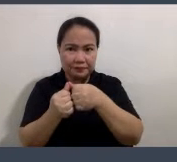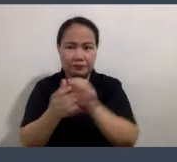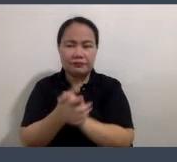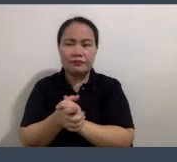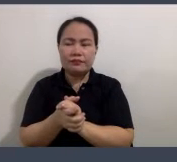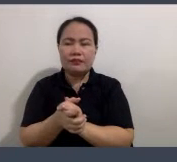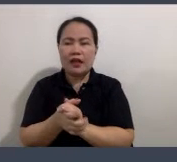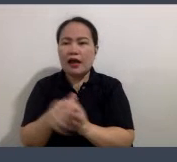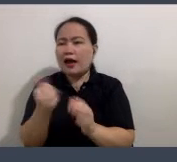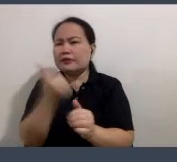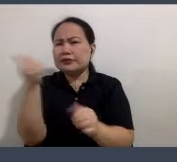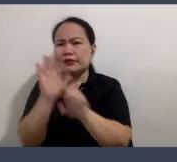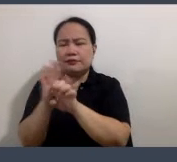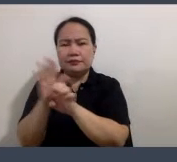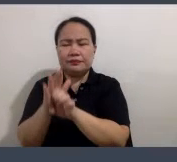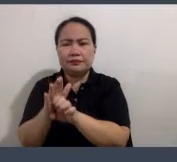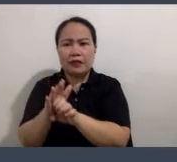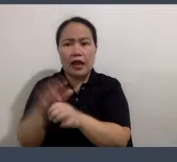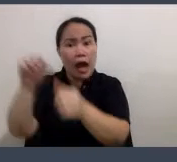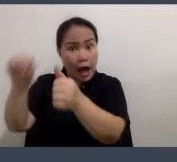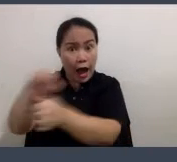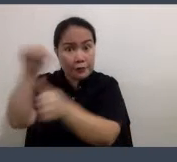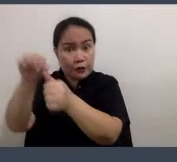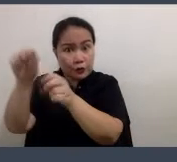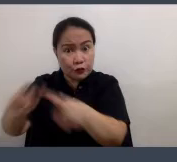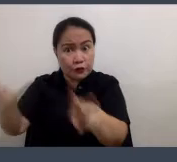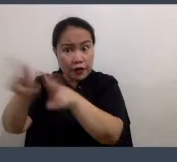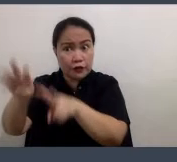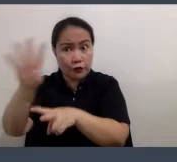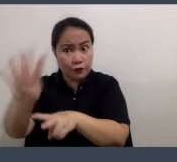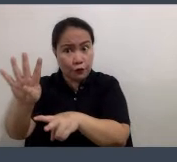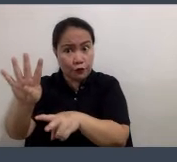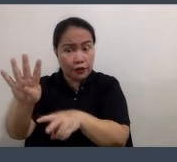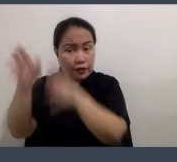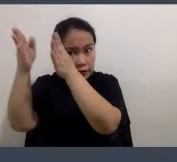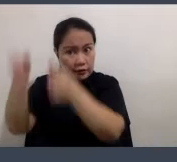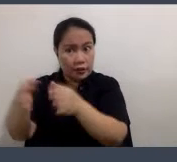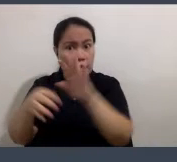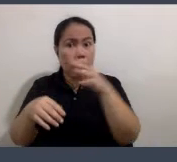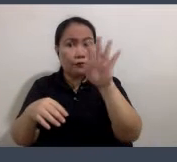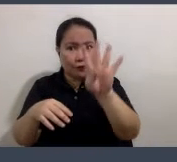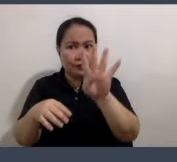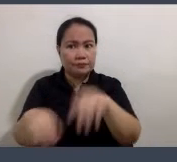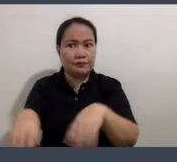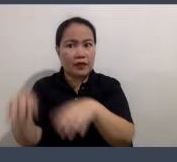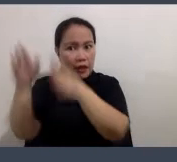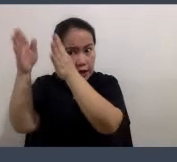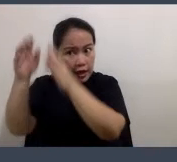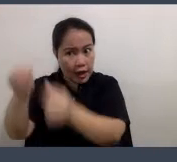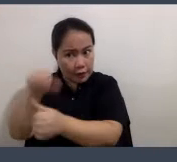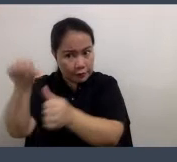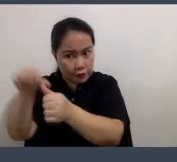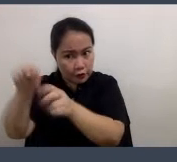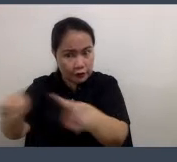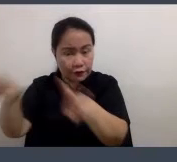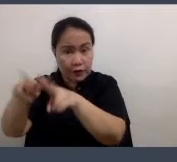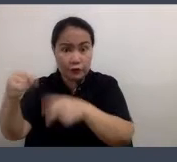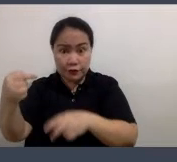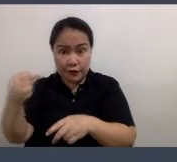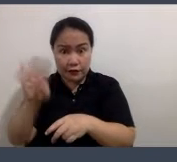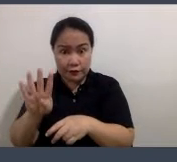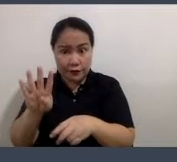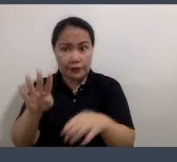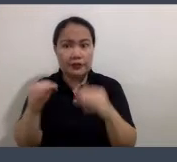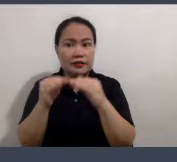Alright, let's have another example. So, absolute value of positive 4 is 4. Absolute value of negative 4, that is